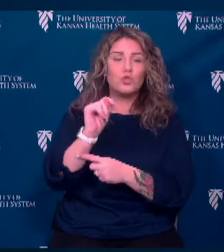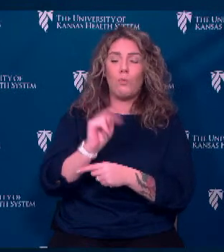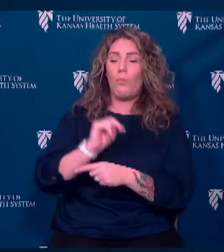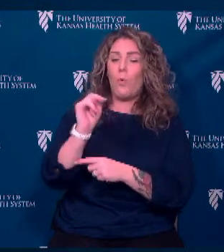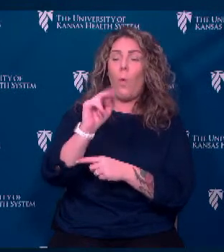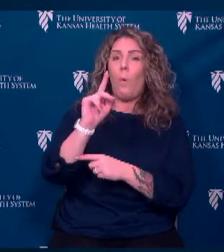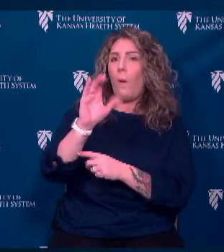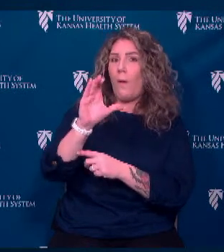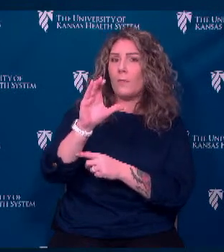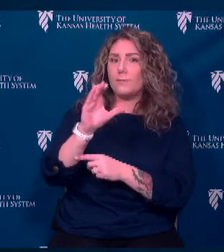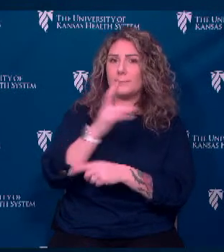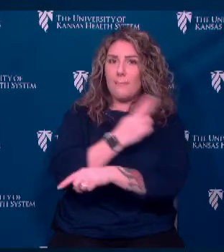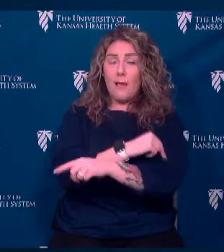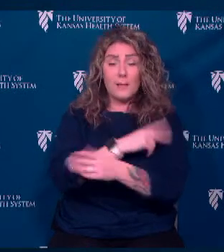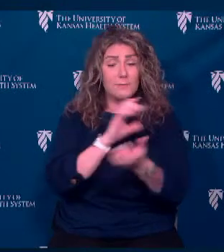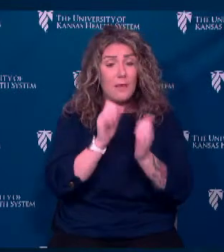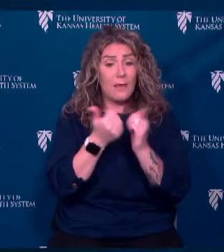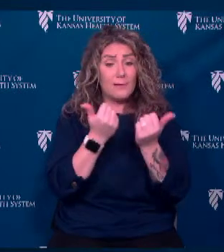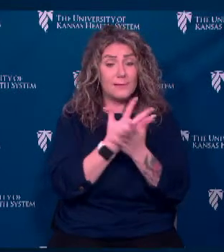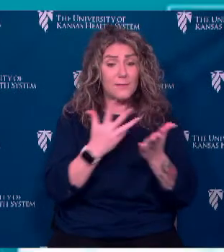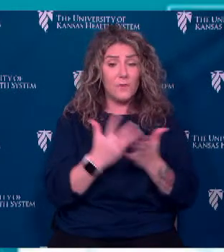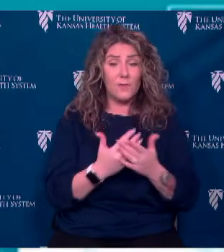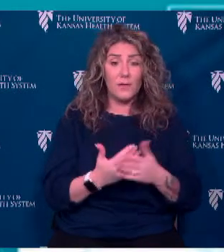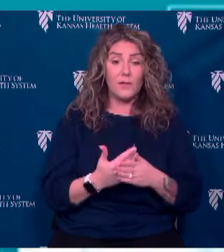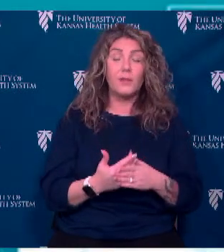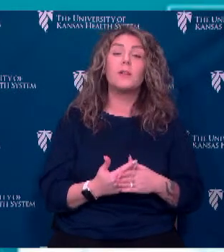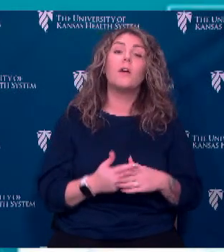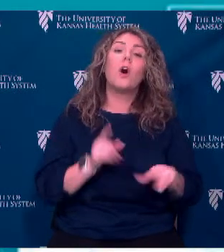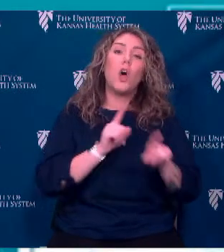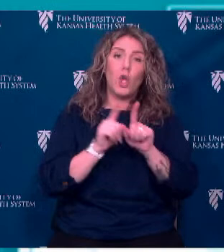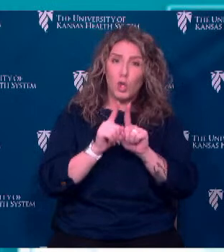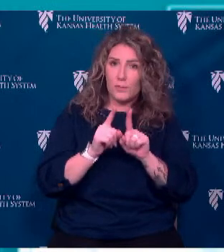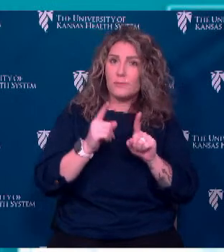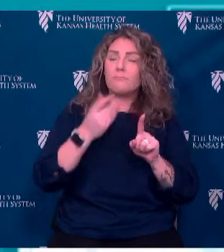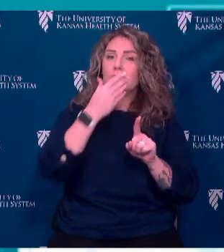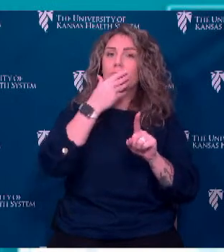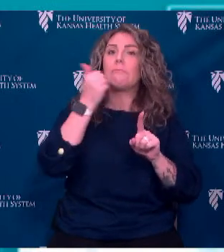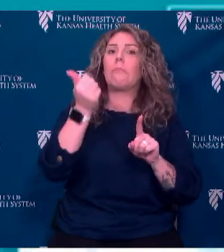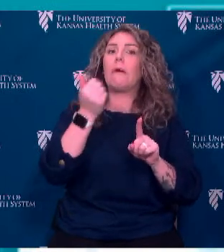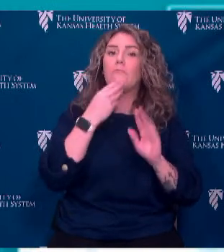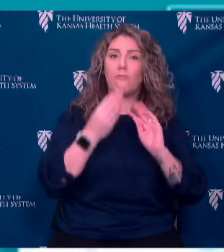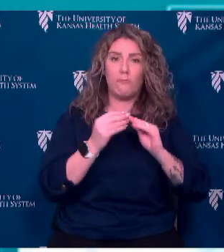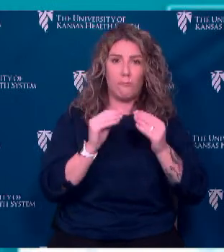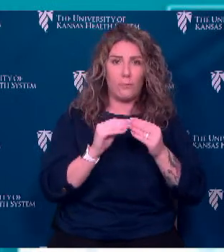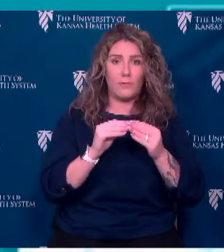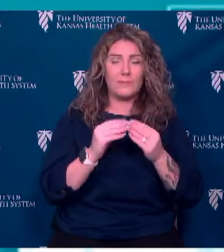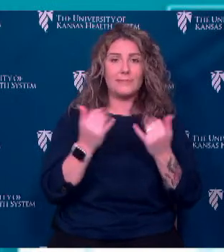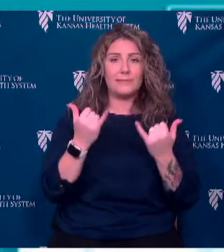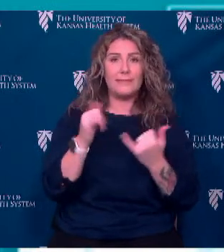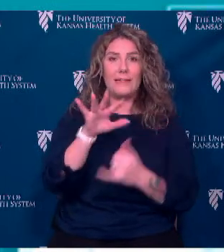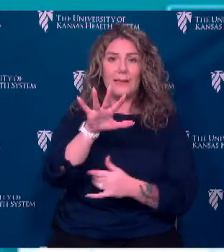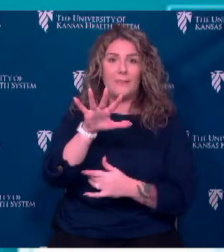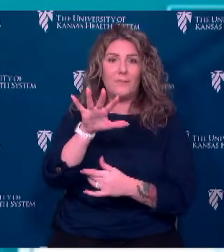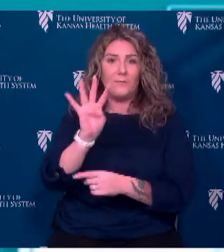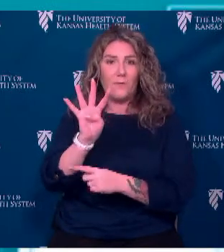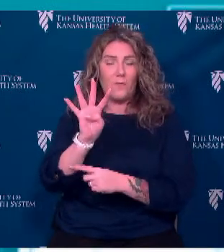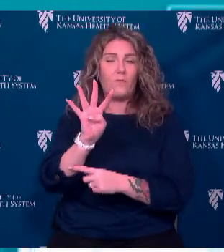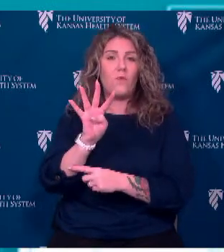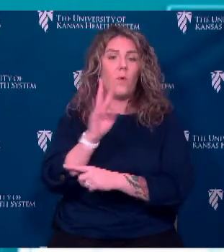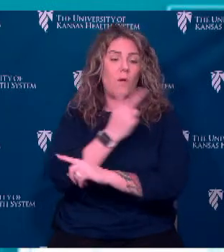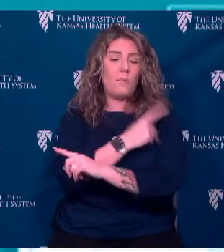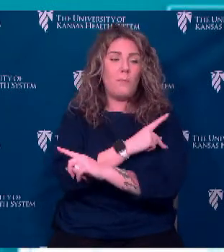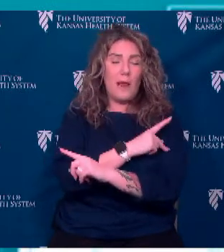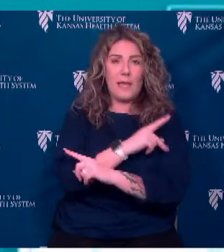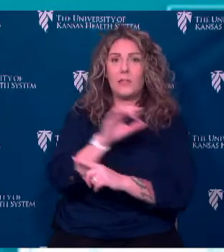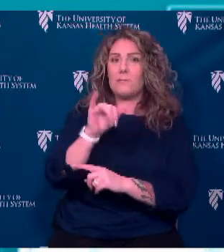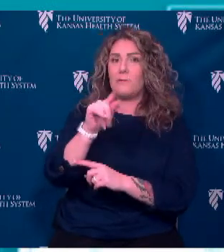Northland? Good morning. We're seeing a positive trend as well. Today we have 54 patients in the acute phase with